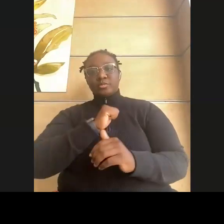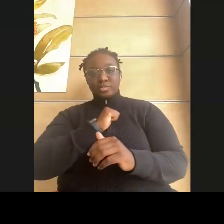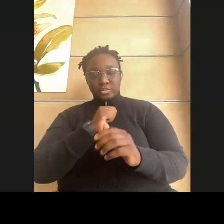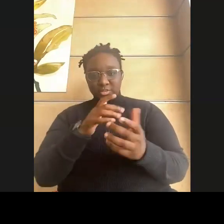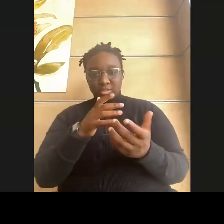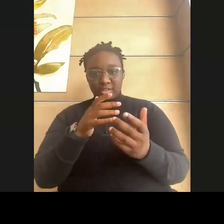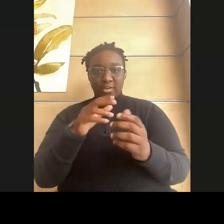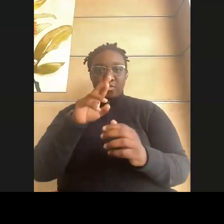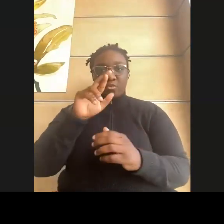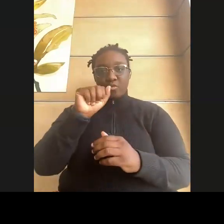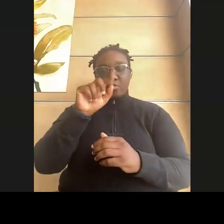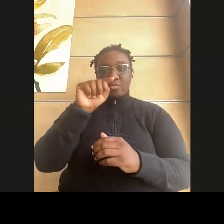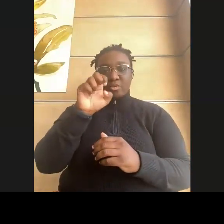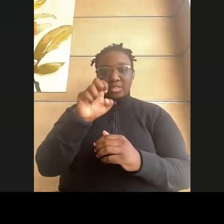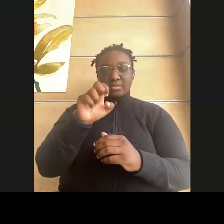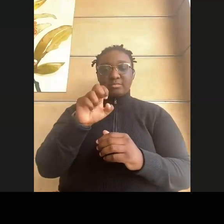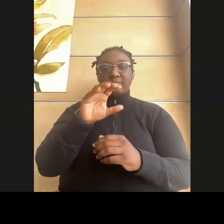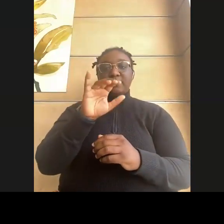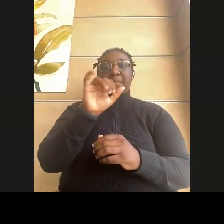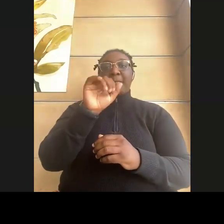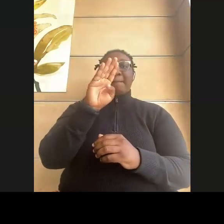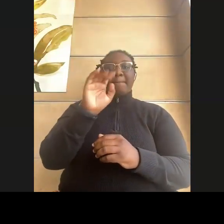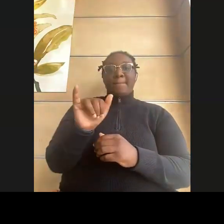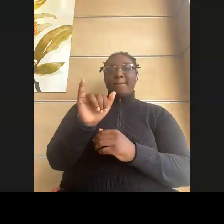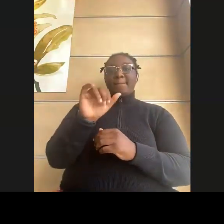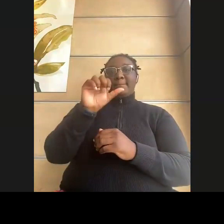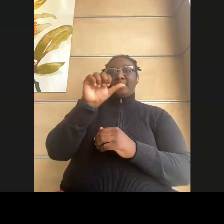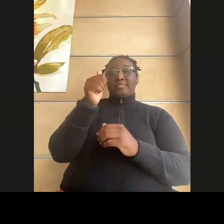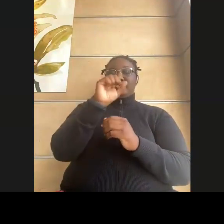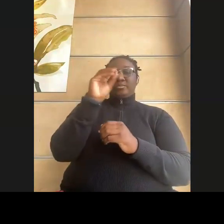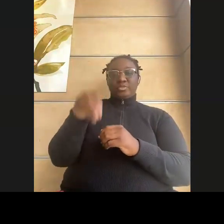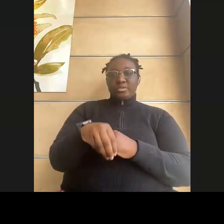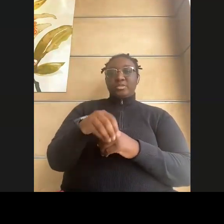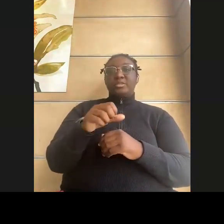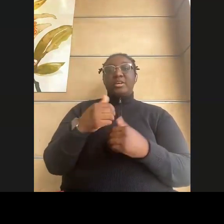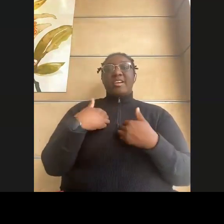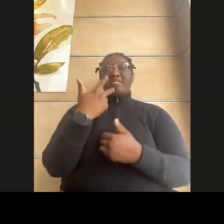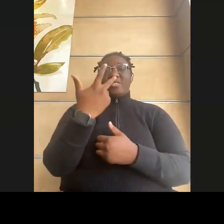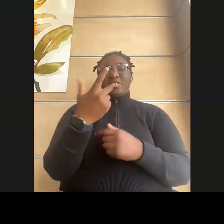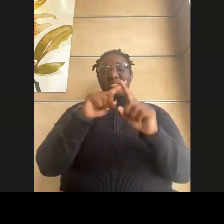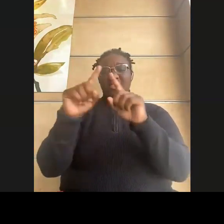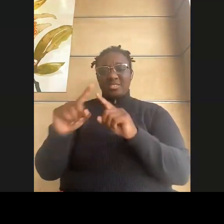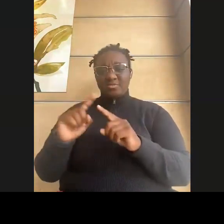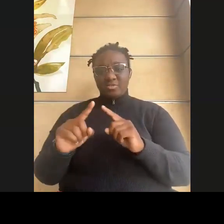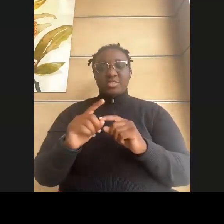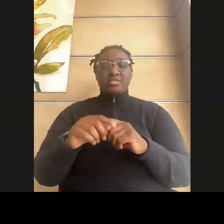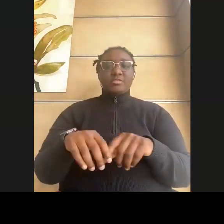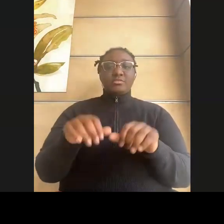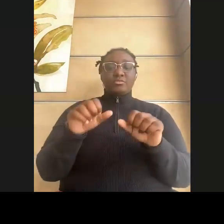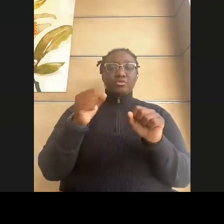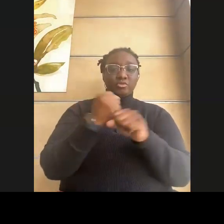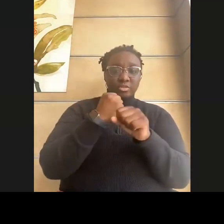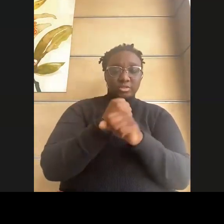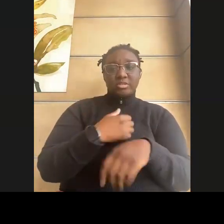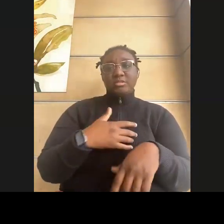10%. So there are 3 strategies that the CSP program is focusing on that leverage